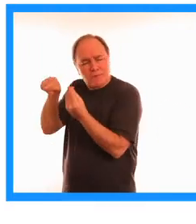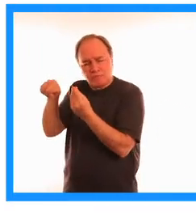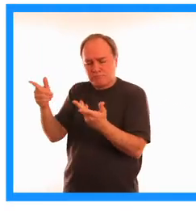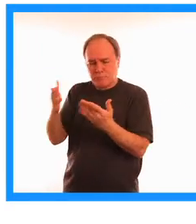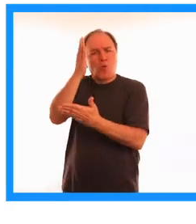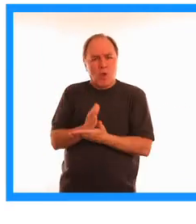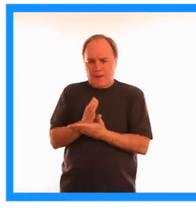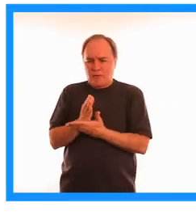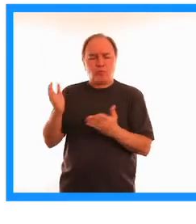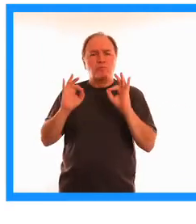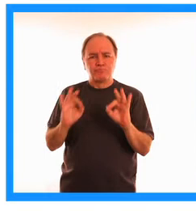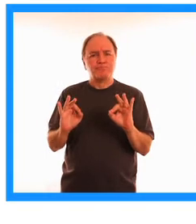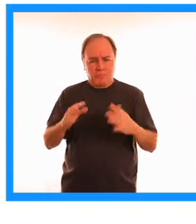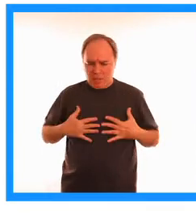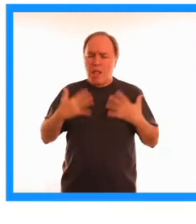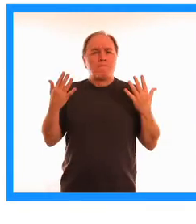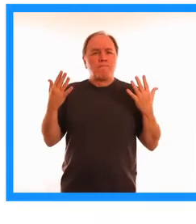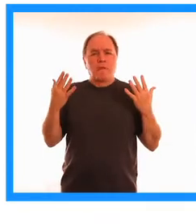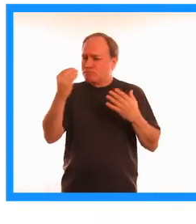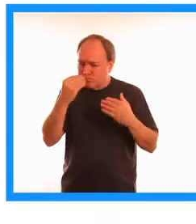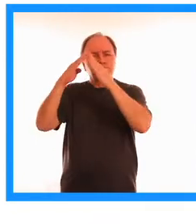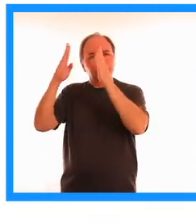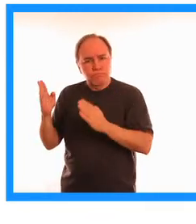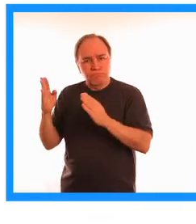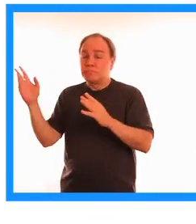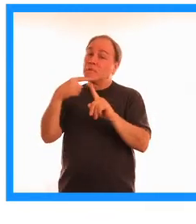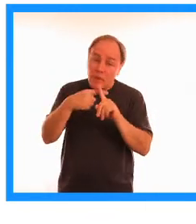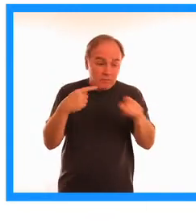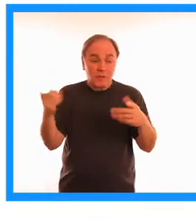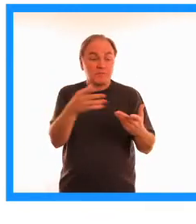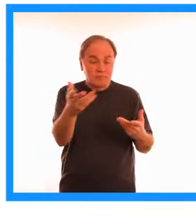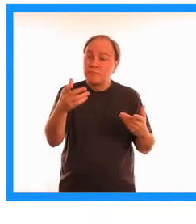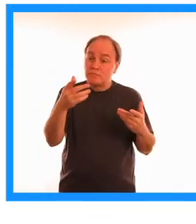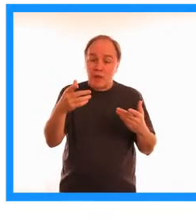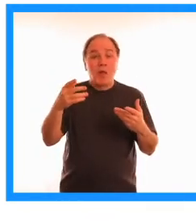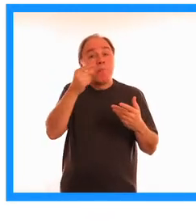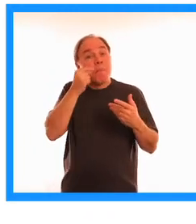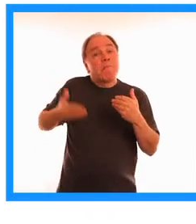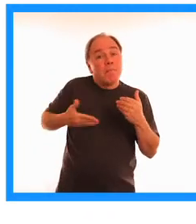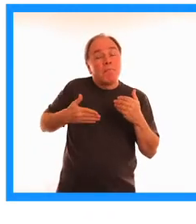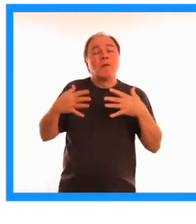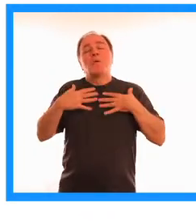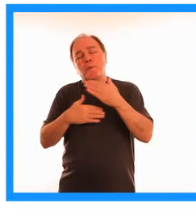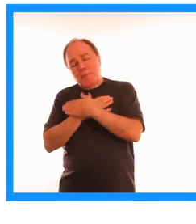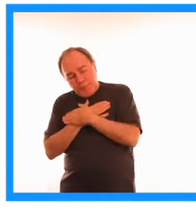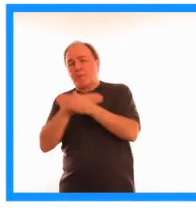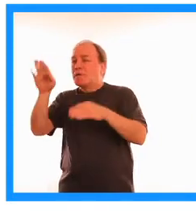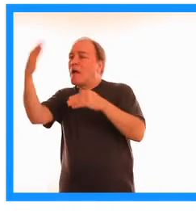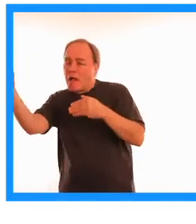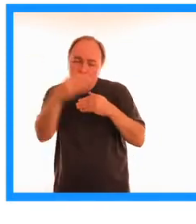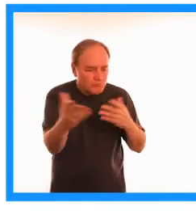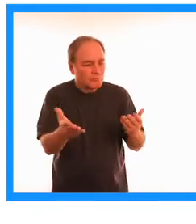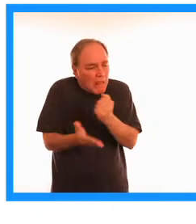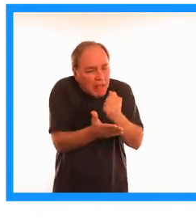disabilities. States can tackle the increased risk of child poverty with initiatives such as cash transfer programs. A growing number of low and middle